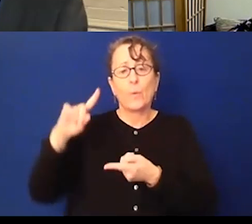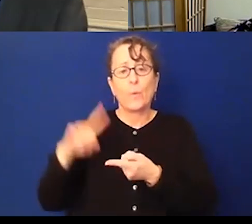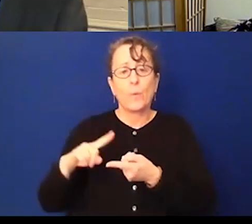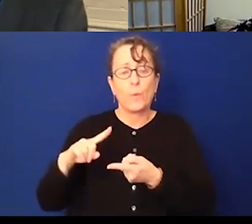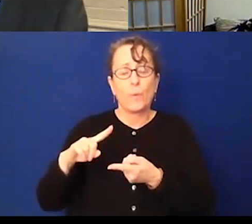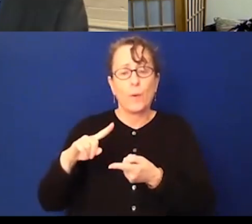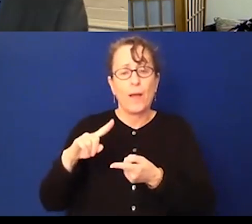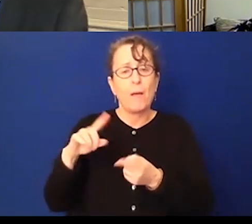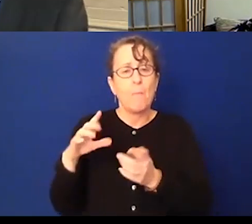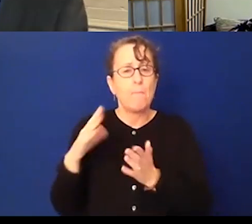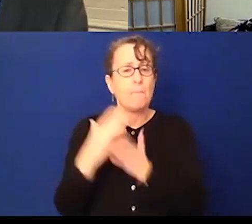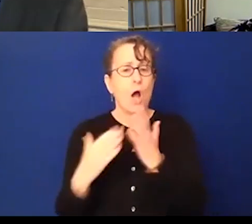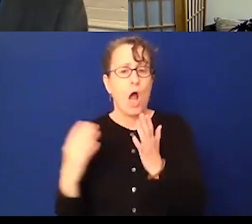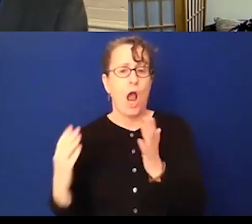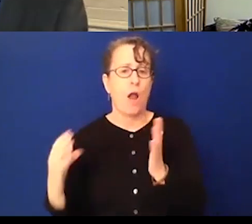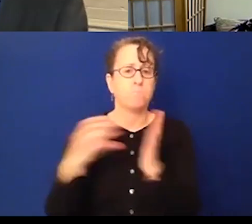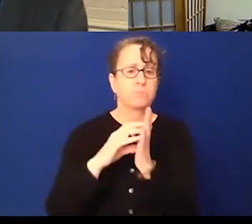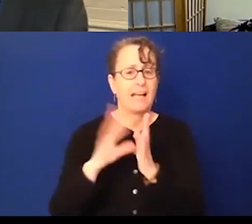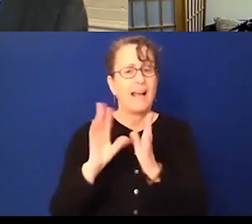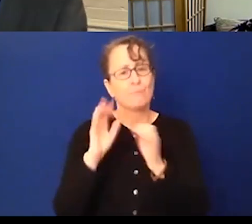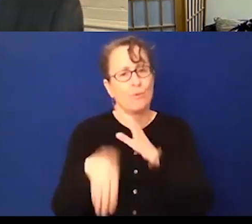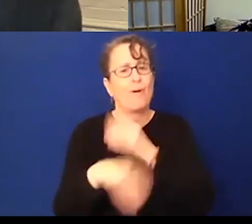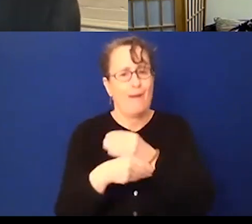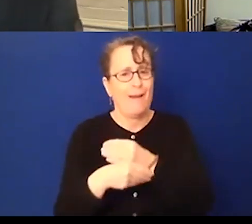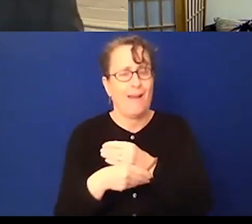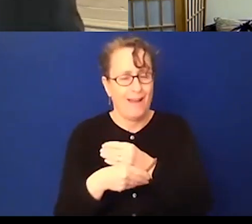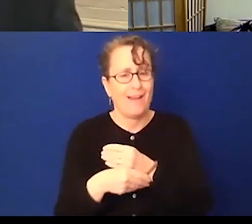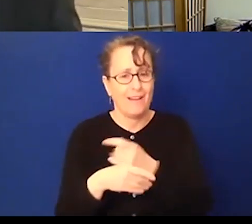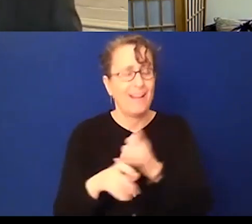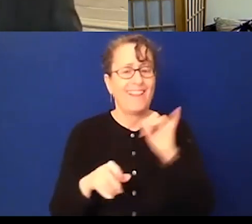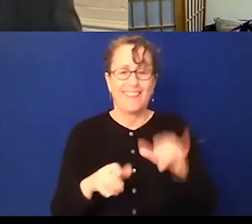later. So that's kind of where we've been stuck with our current models, is